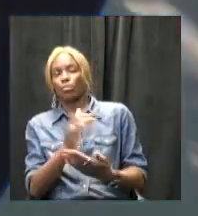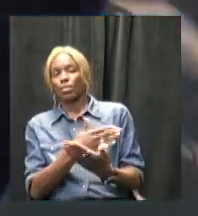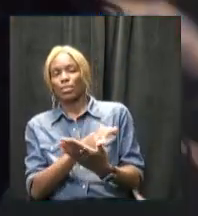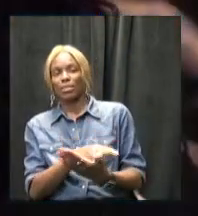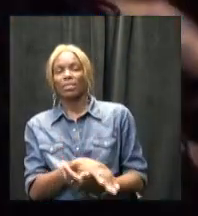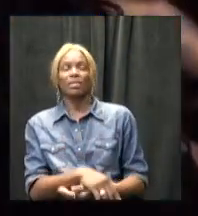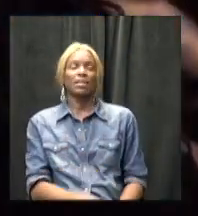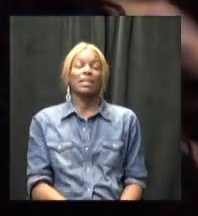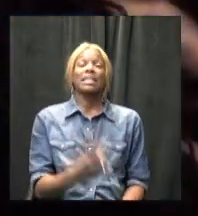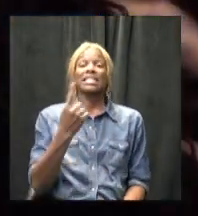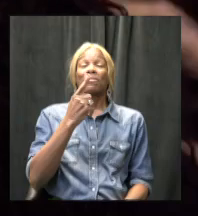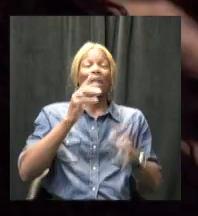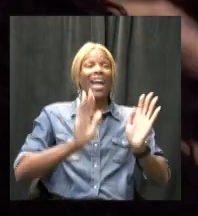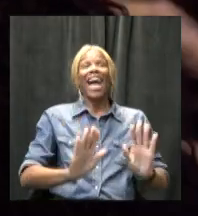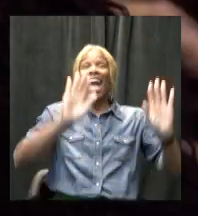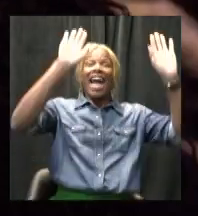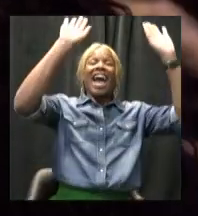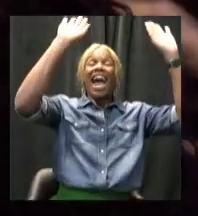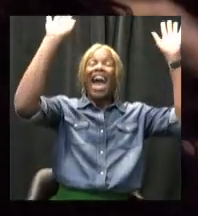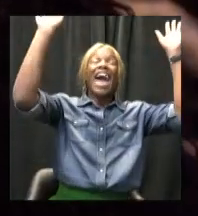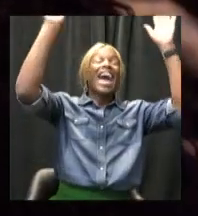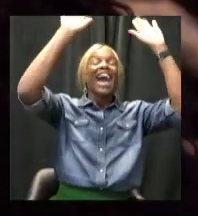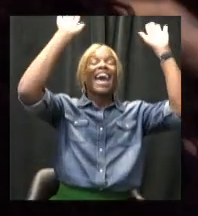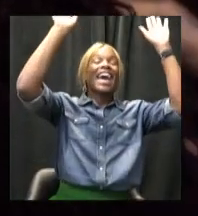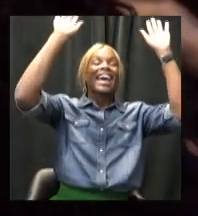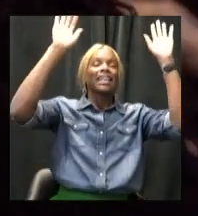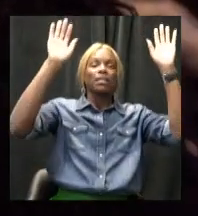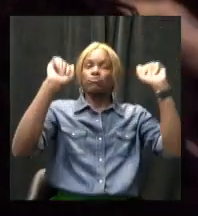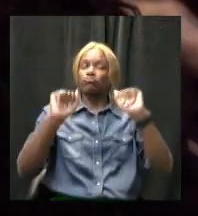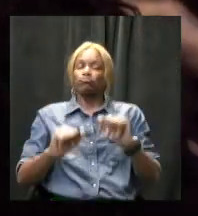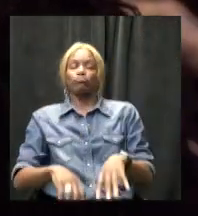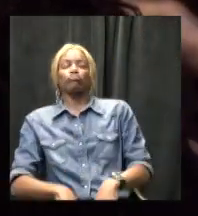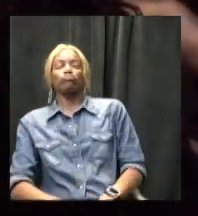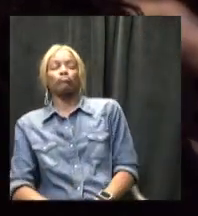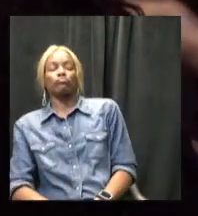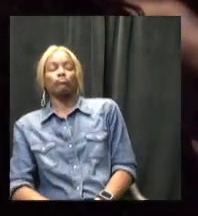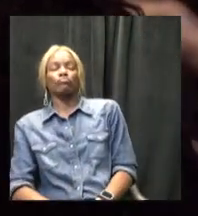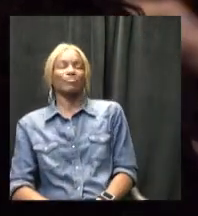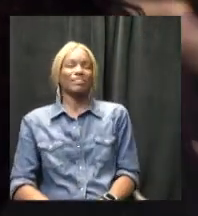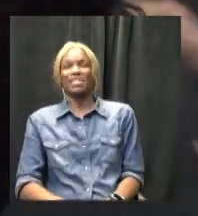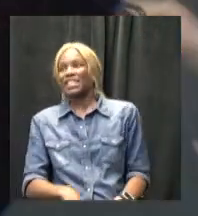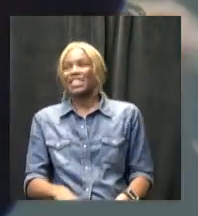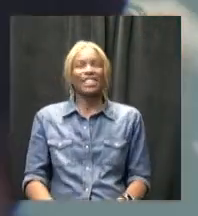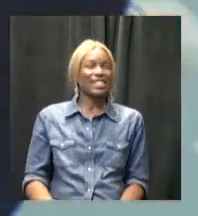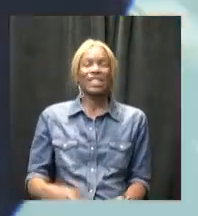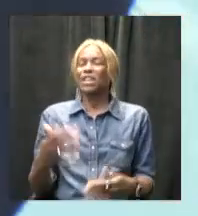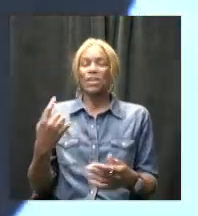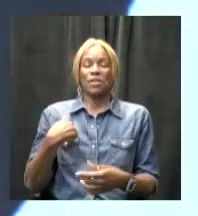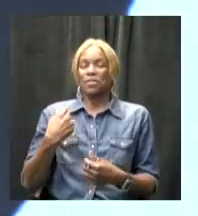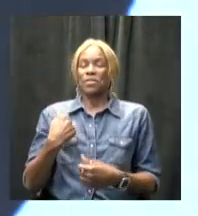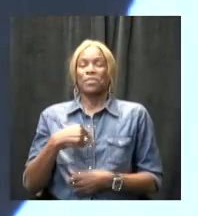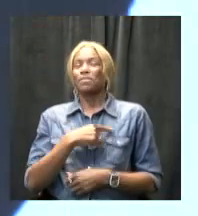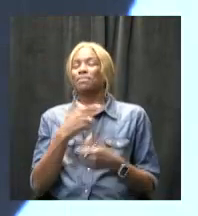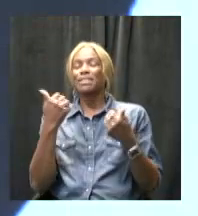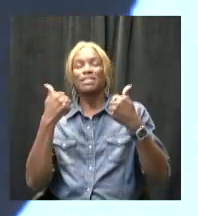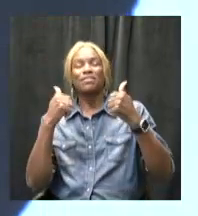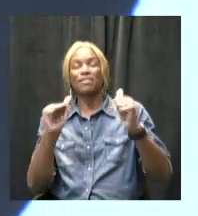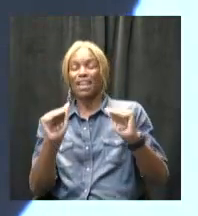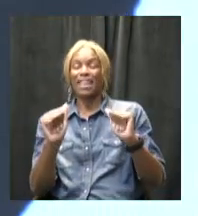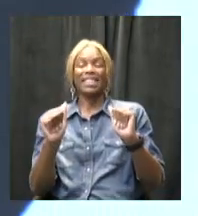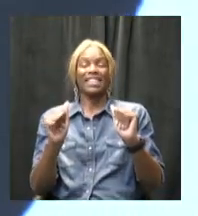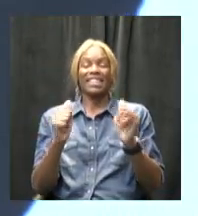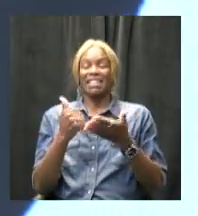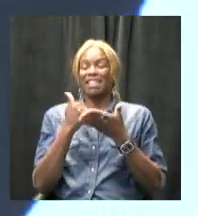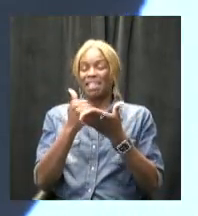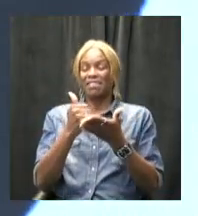Somebody's hands go up, and somebody's hands go down, depending on the song. Y'all be working us up here, man. We trying,